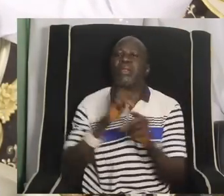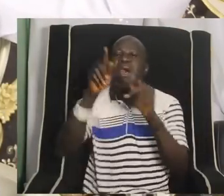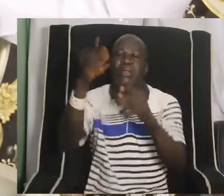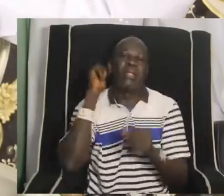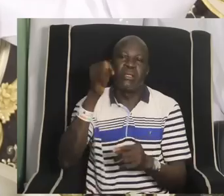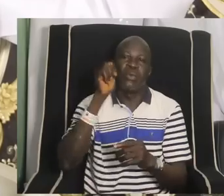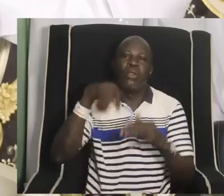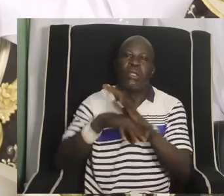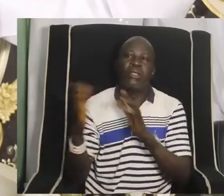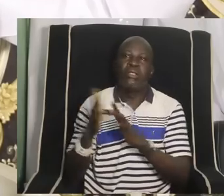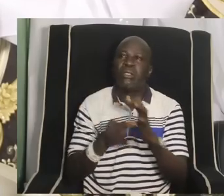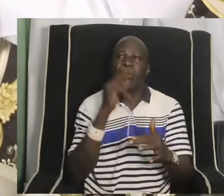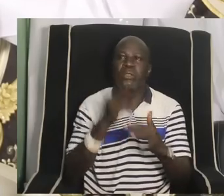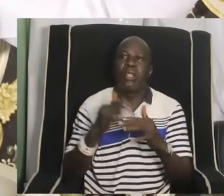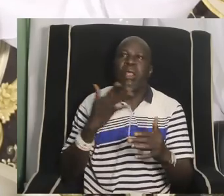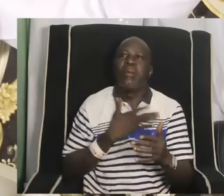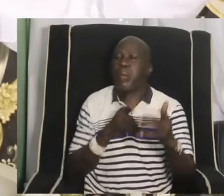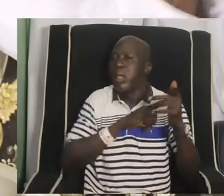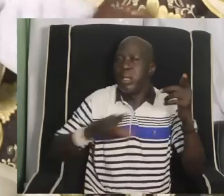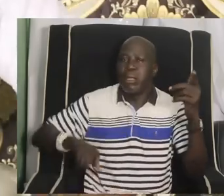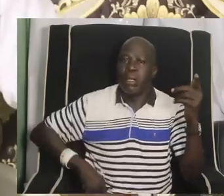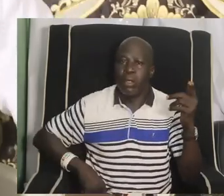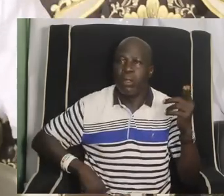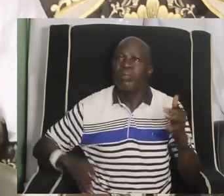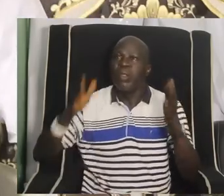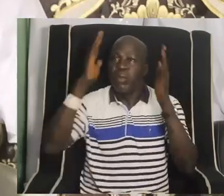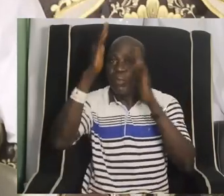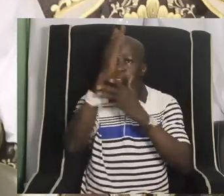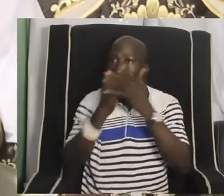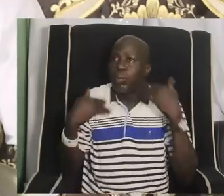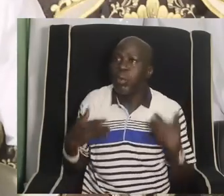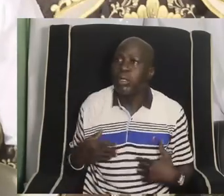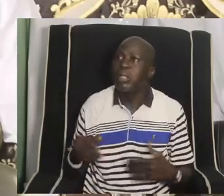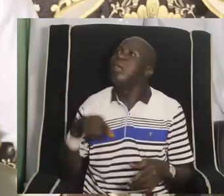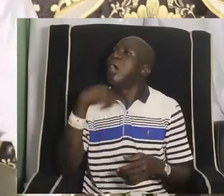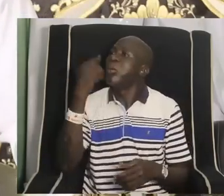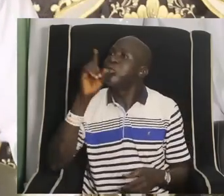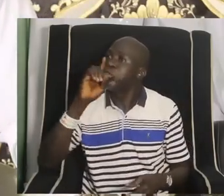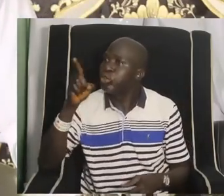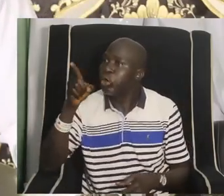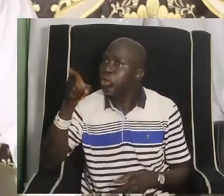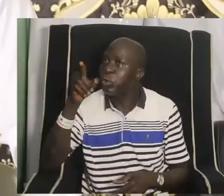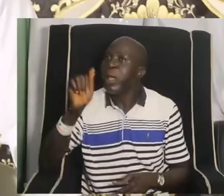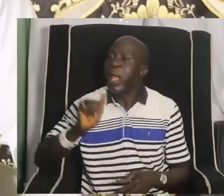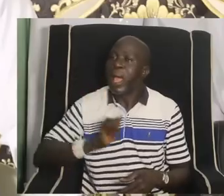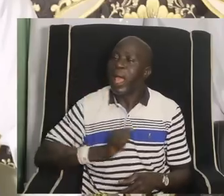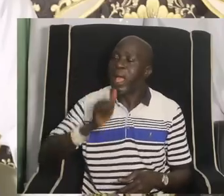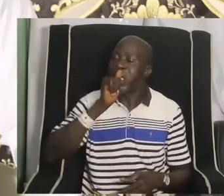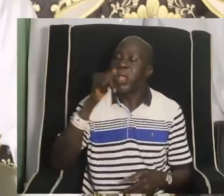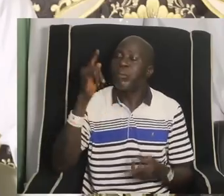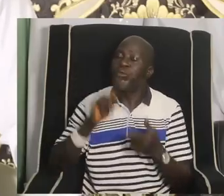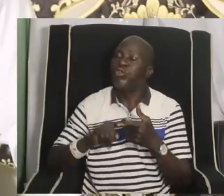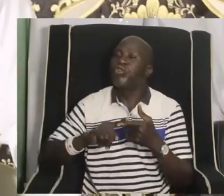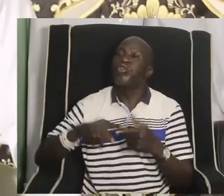salvation. You have testimony. In Jesus' name, my Lord. Face somebody. Assure them that I